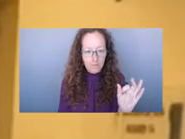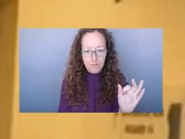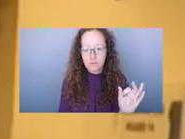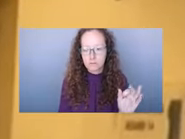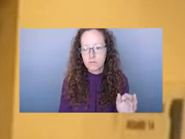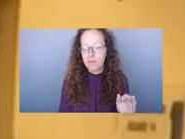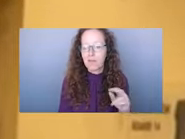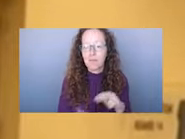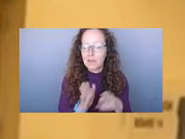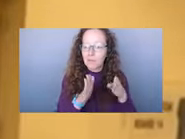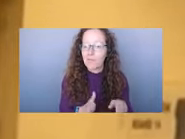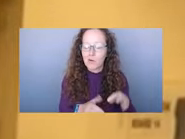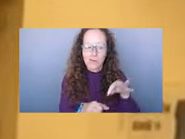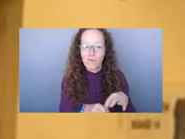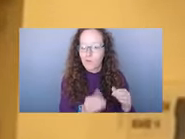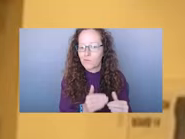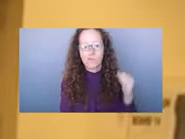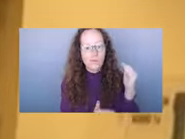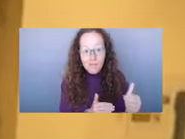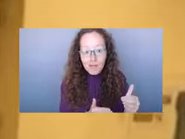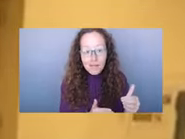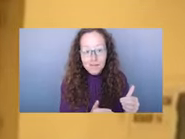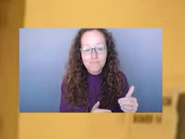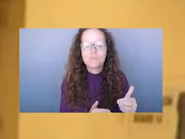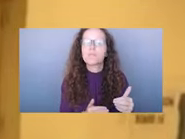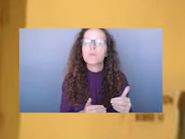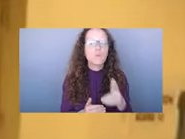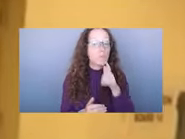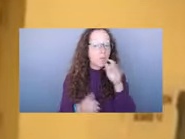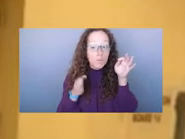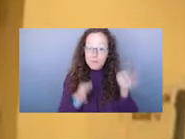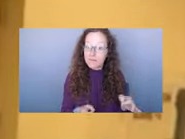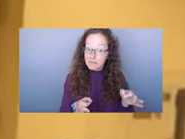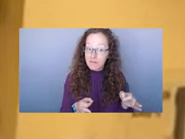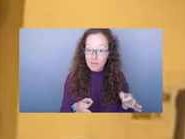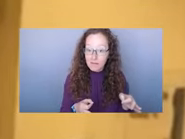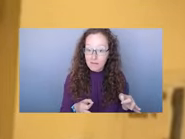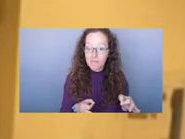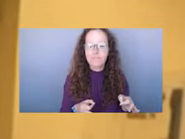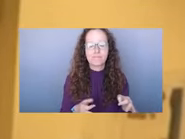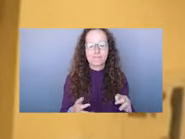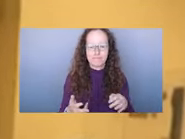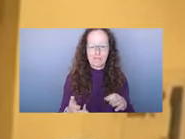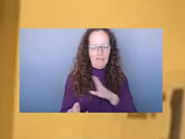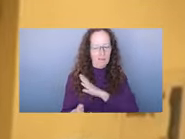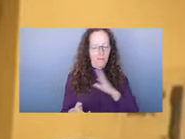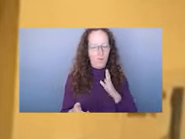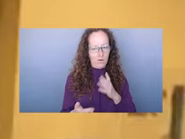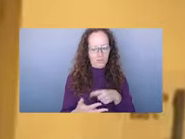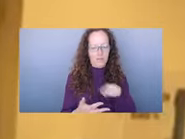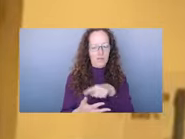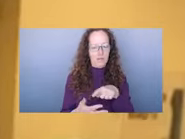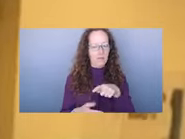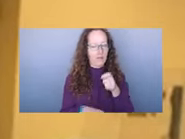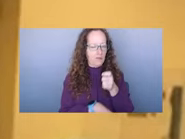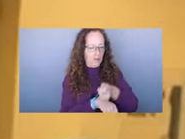an overvote, but this needs to be determined by the two individuals, those judges, the Republican and Democrat. So